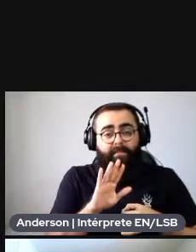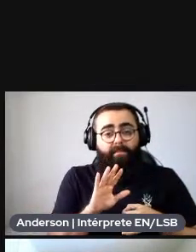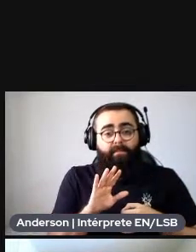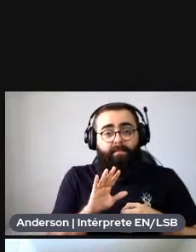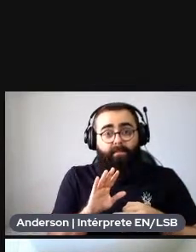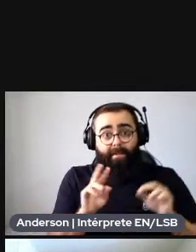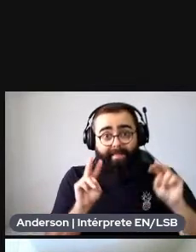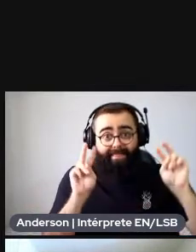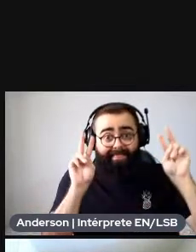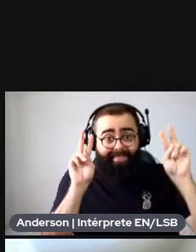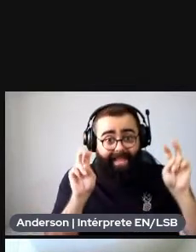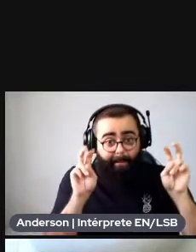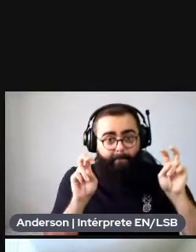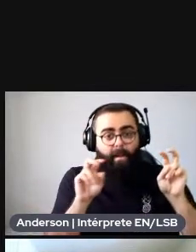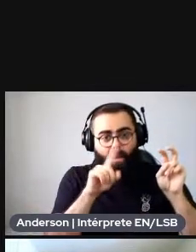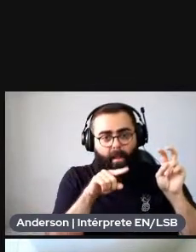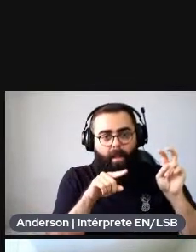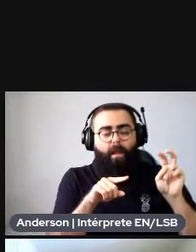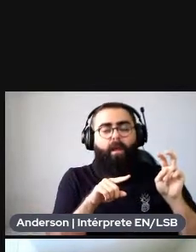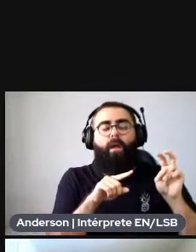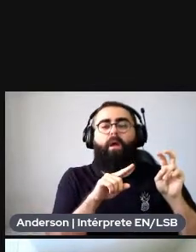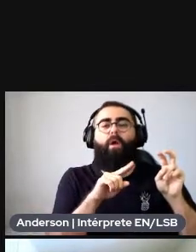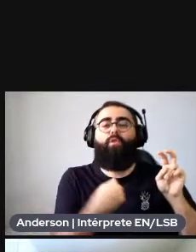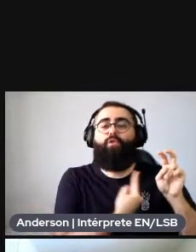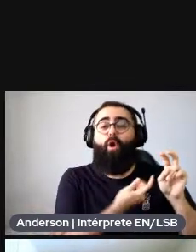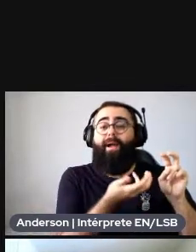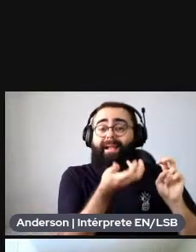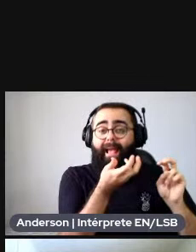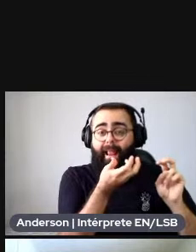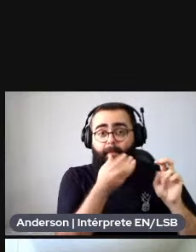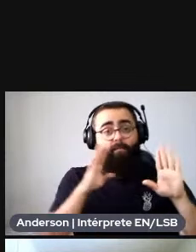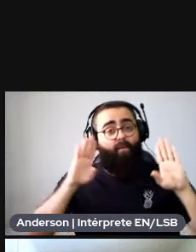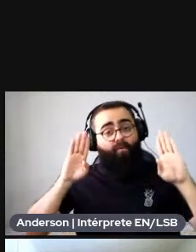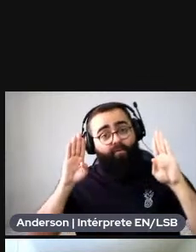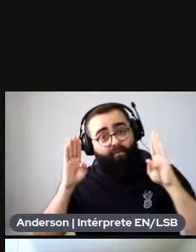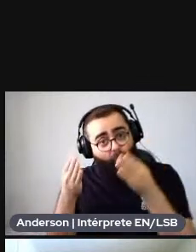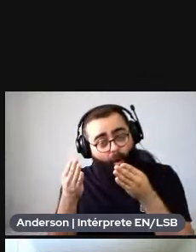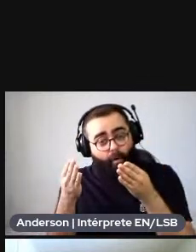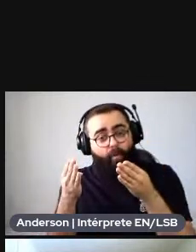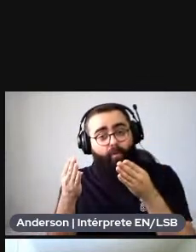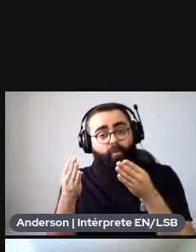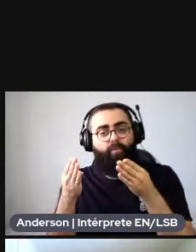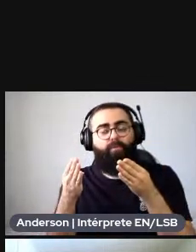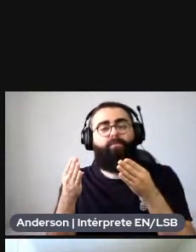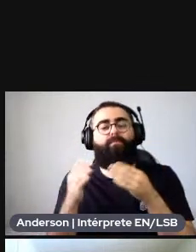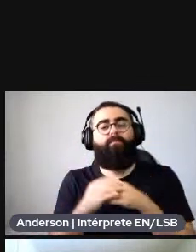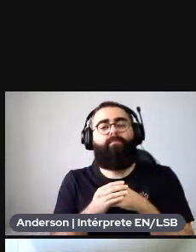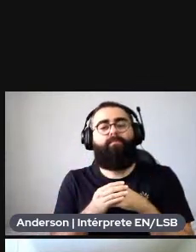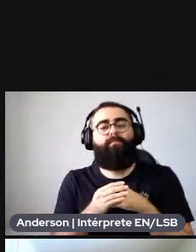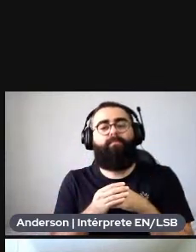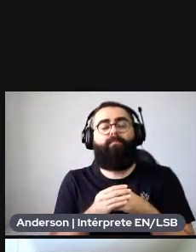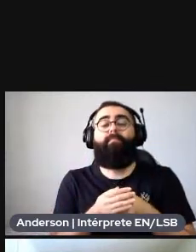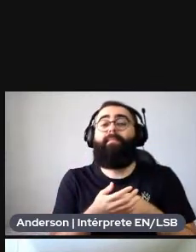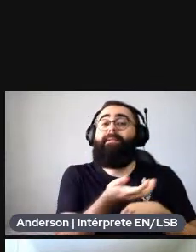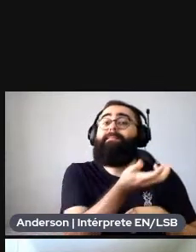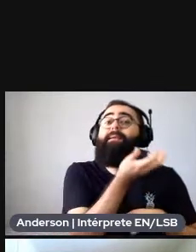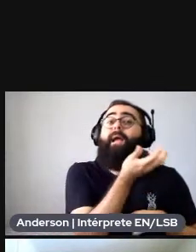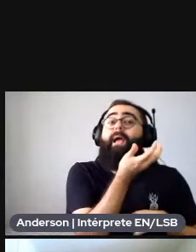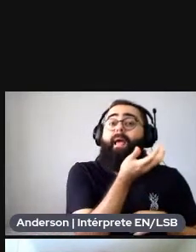event and which is been involved here. So querer,